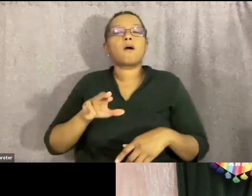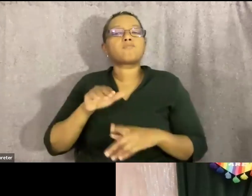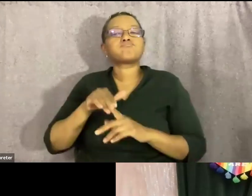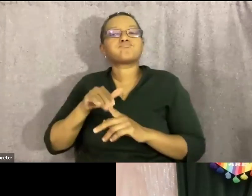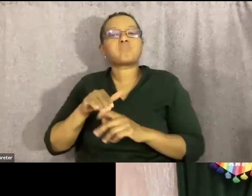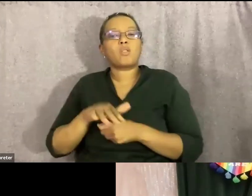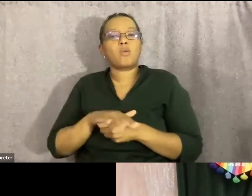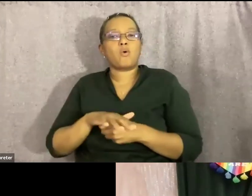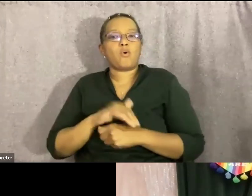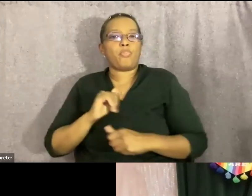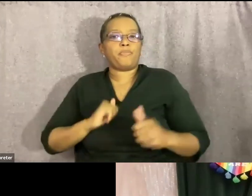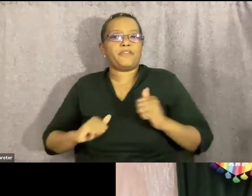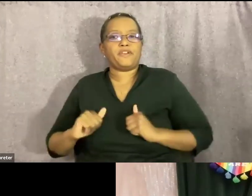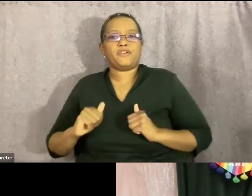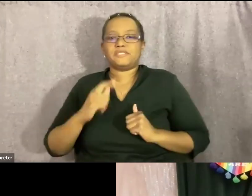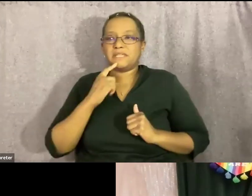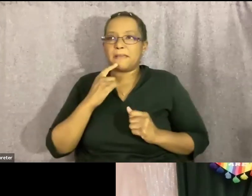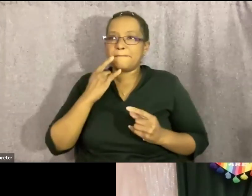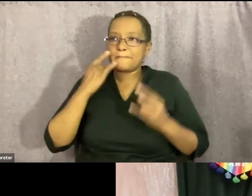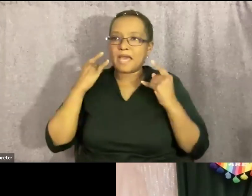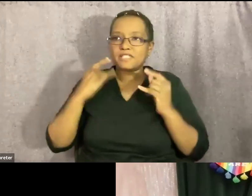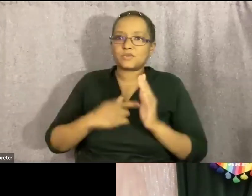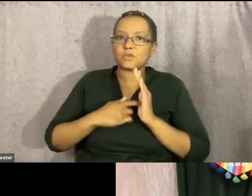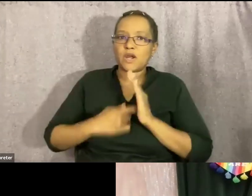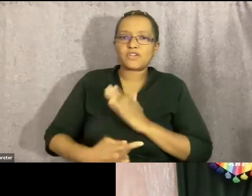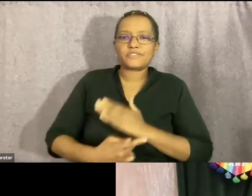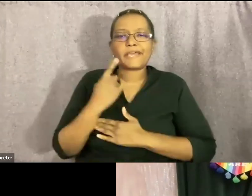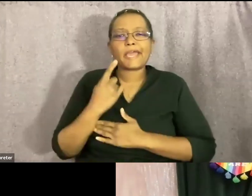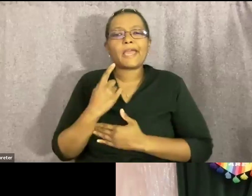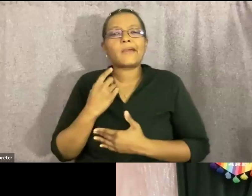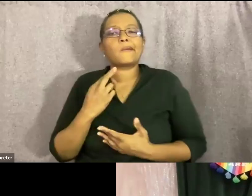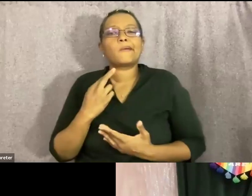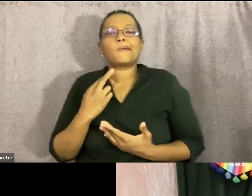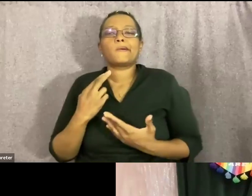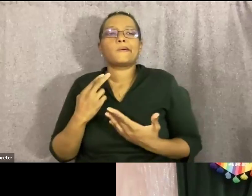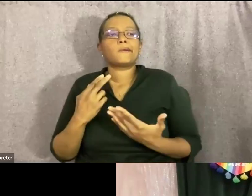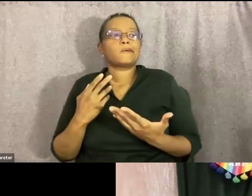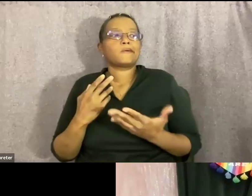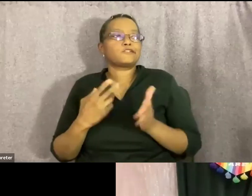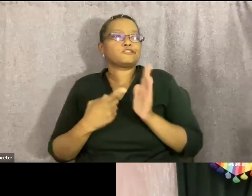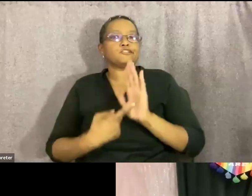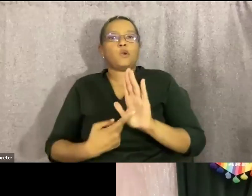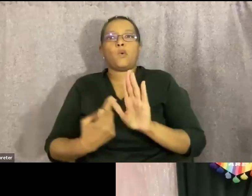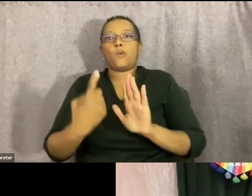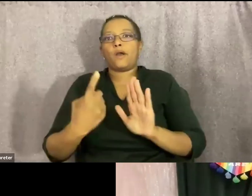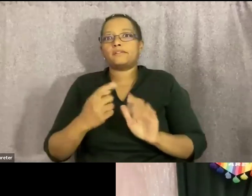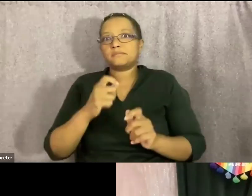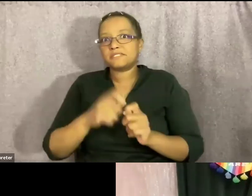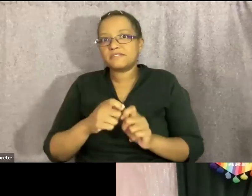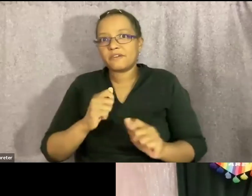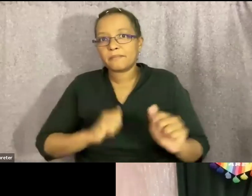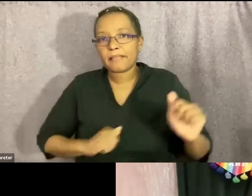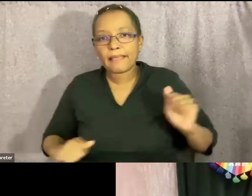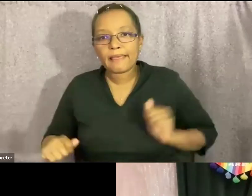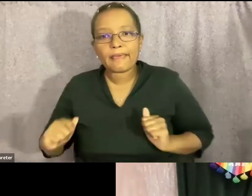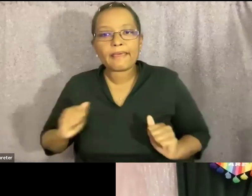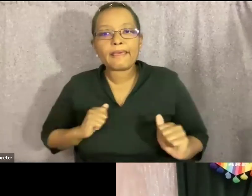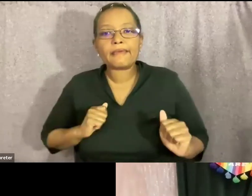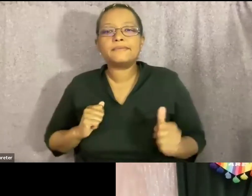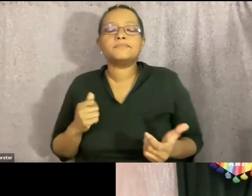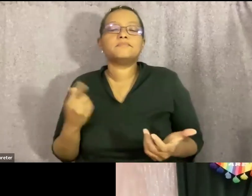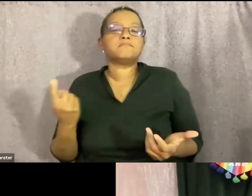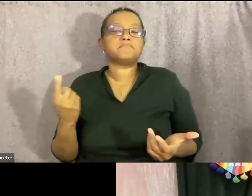work of easing access, inclusion of disabled folks is everyone's work. I think people use it as like a way to get out of doing